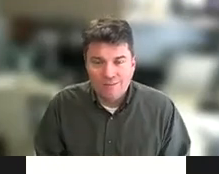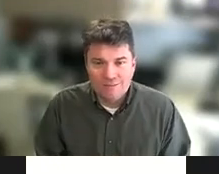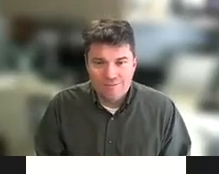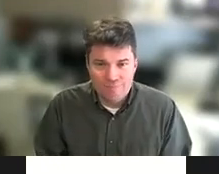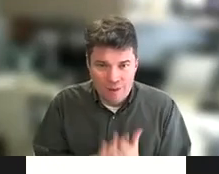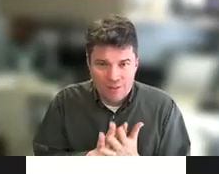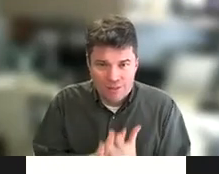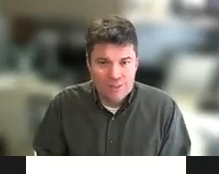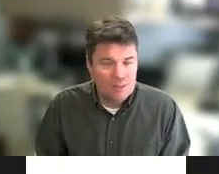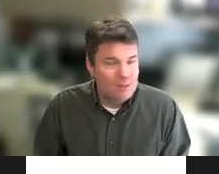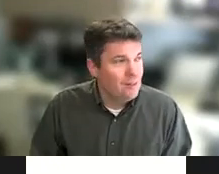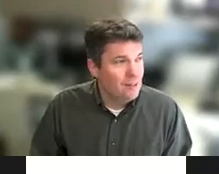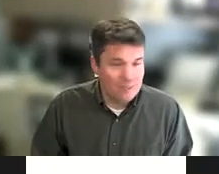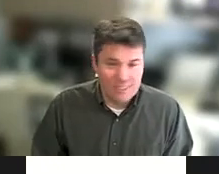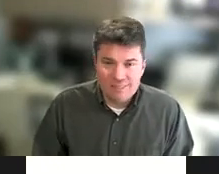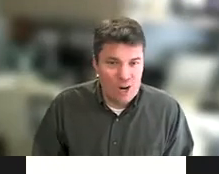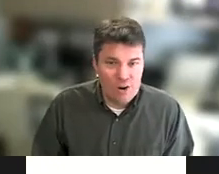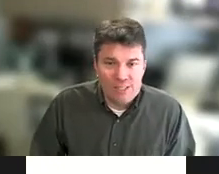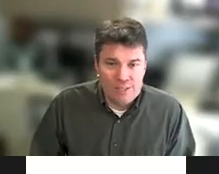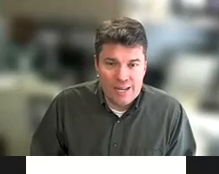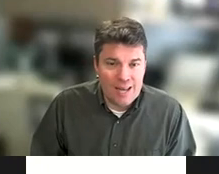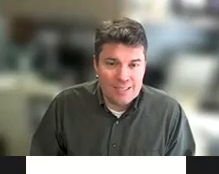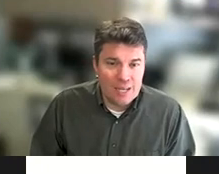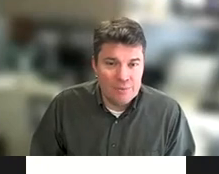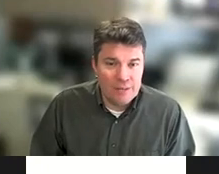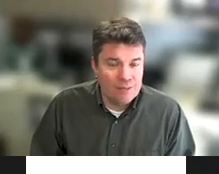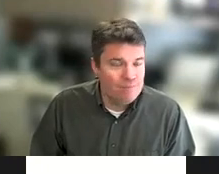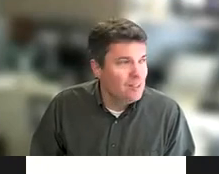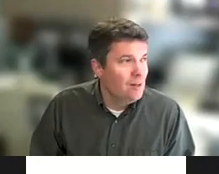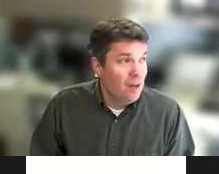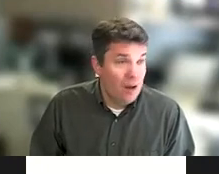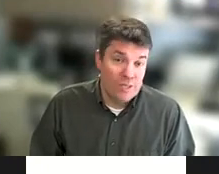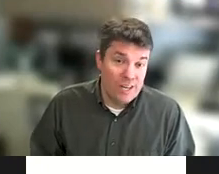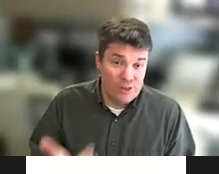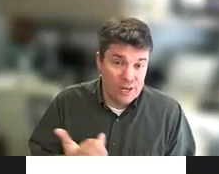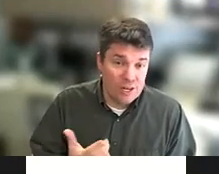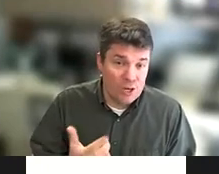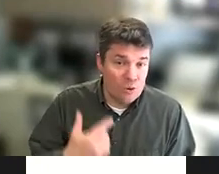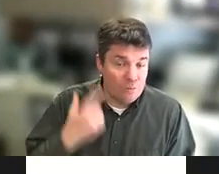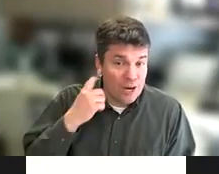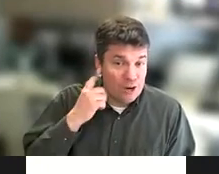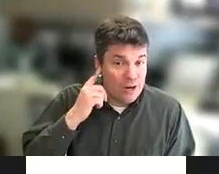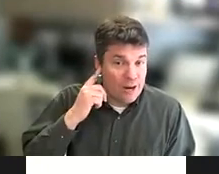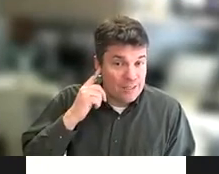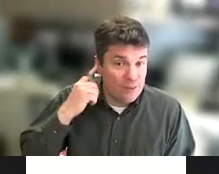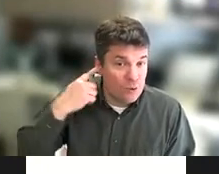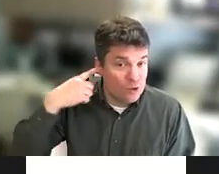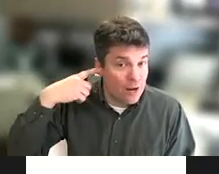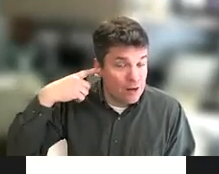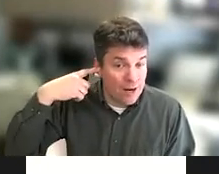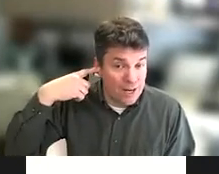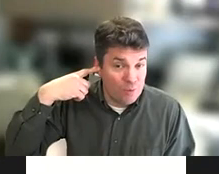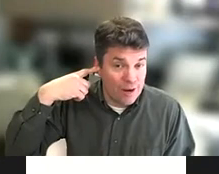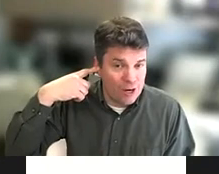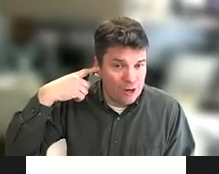breathy and muffled. The hearing aids do the exact same thing. And what's interesting too, my hearing aids, if you